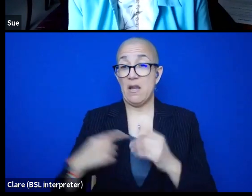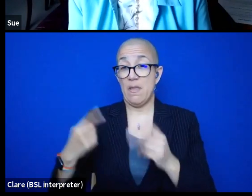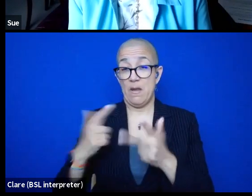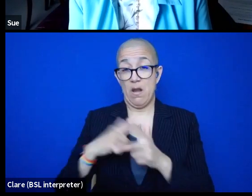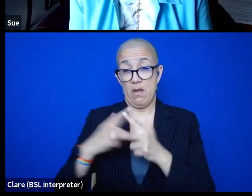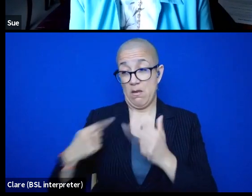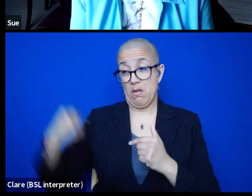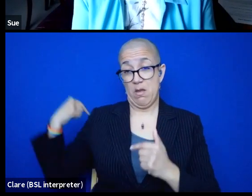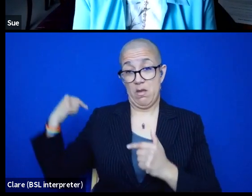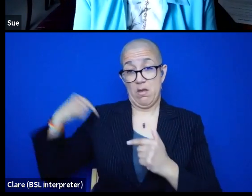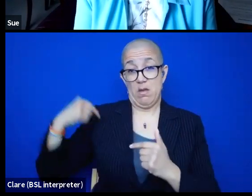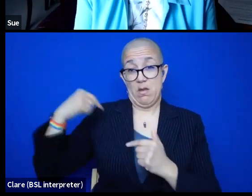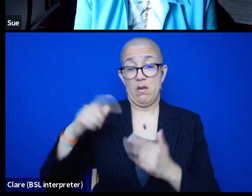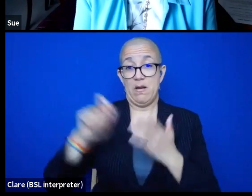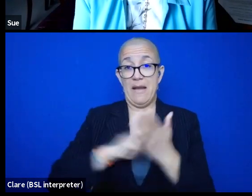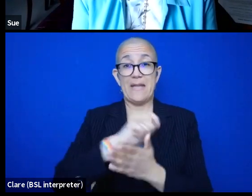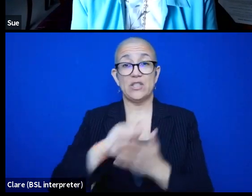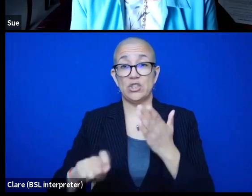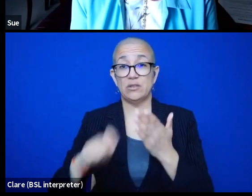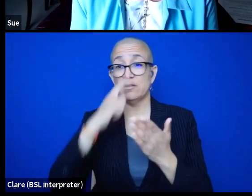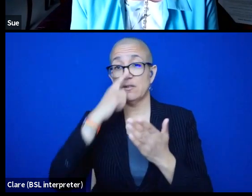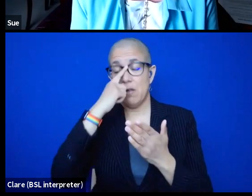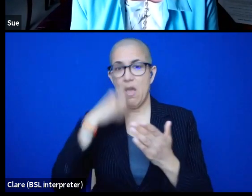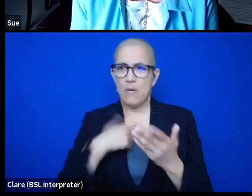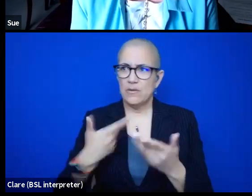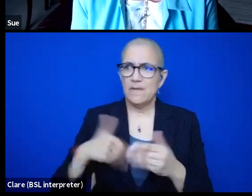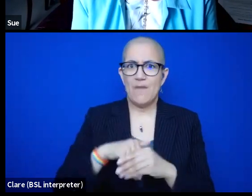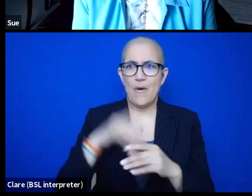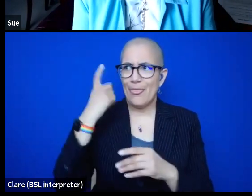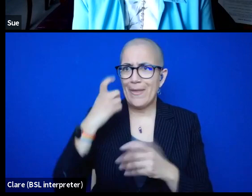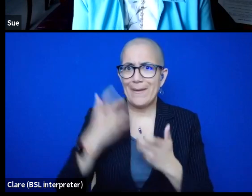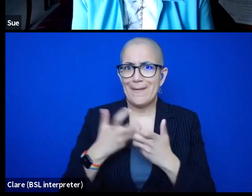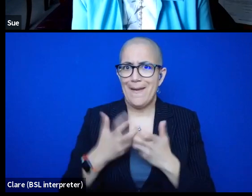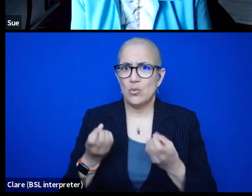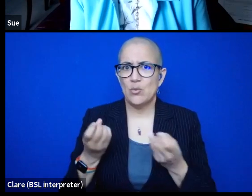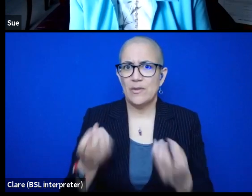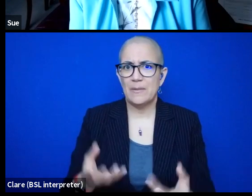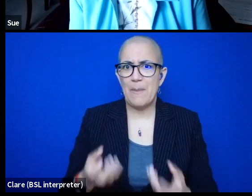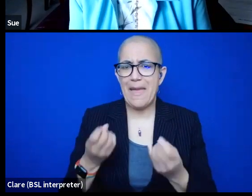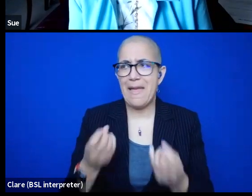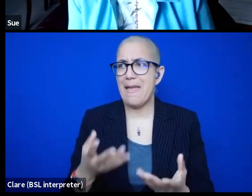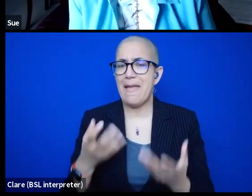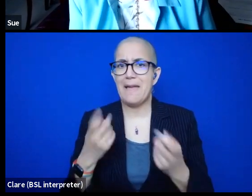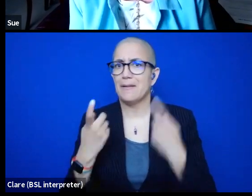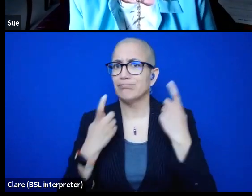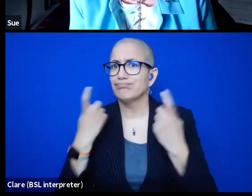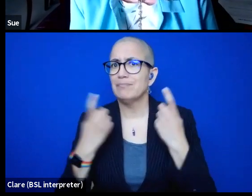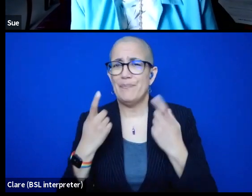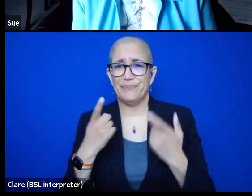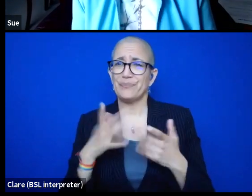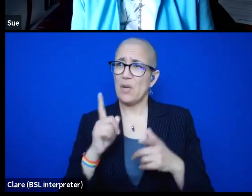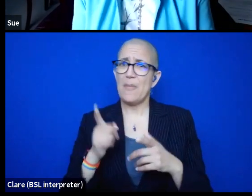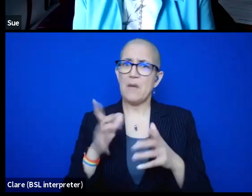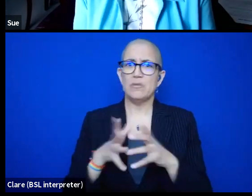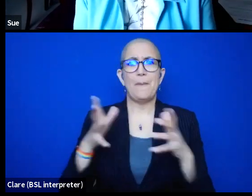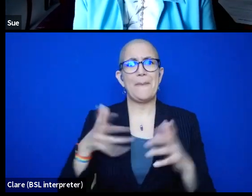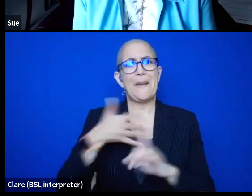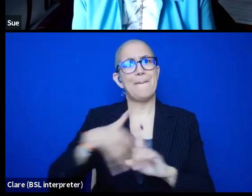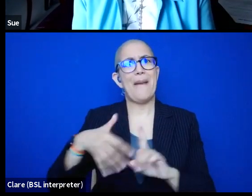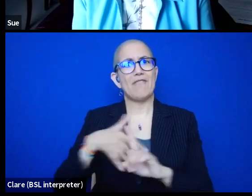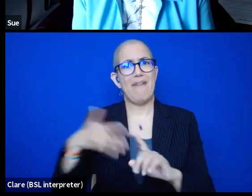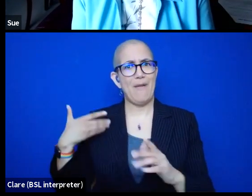2001 election. And I was very involved in thinking about how we would spend that money, the reforms that would come with it. So that's a pretty big background over a